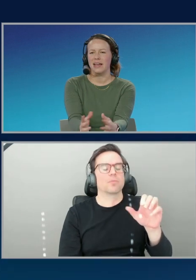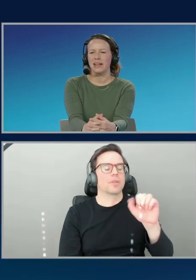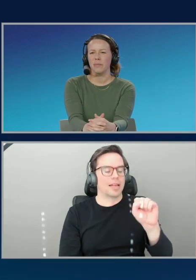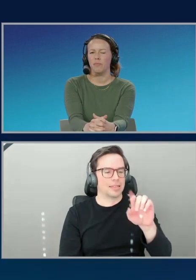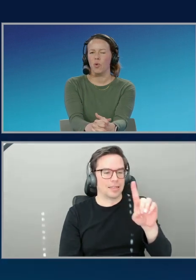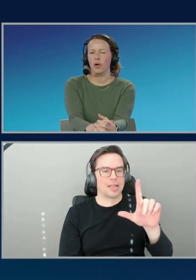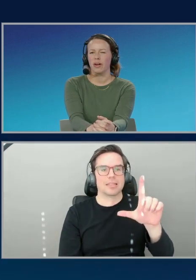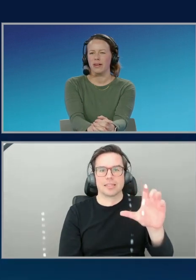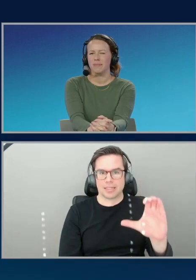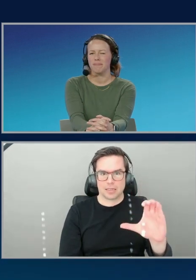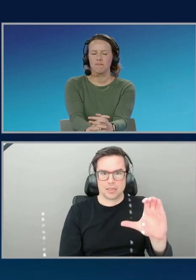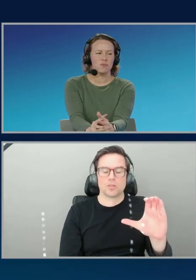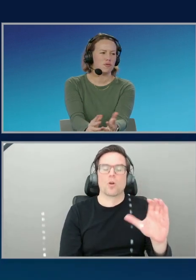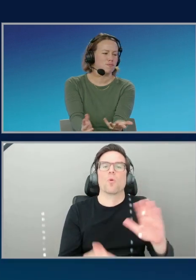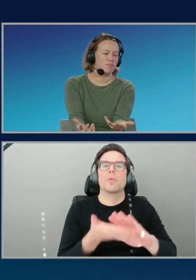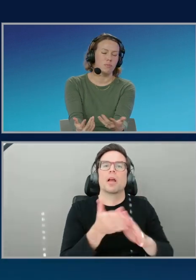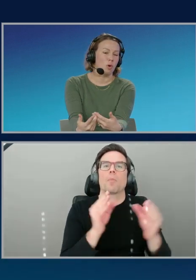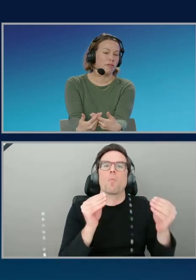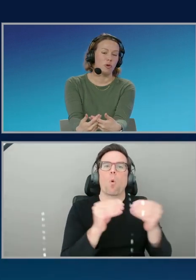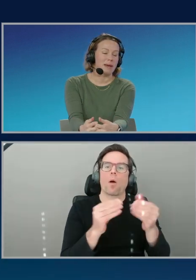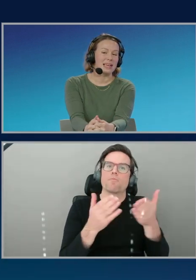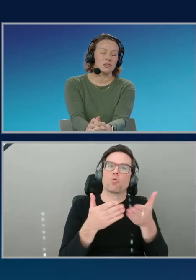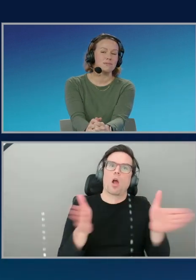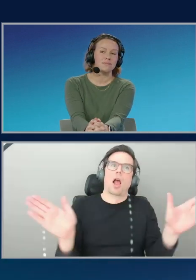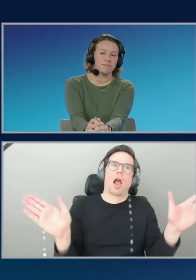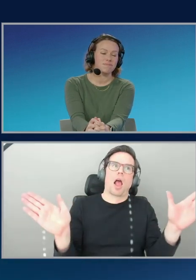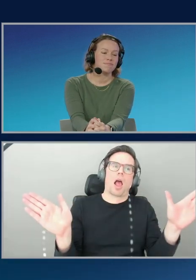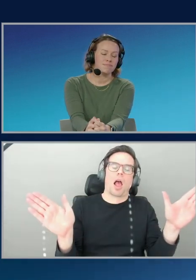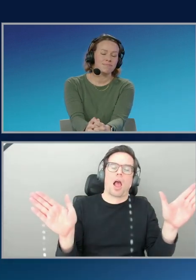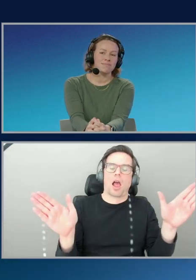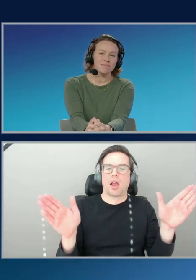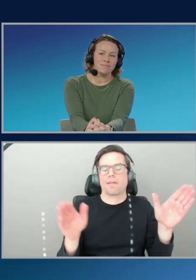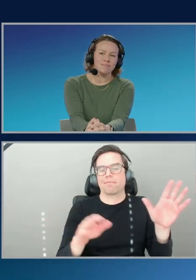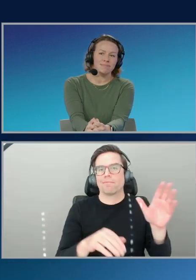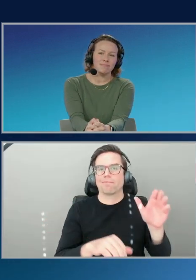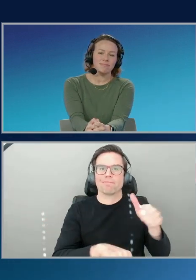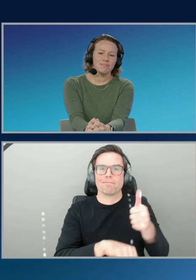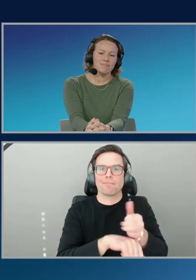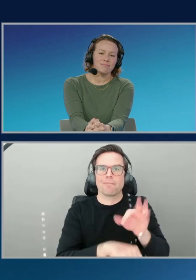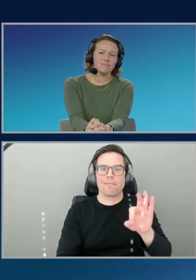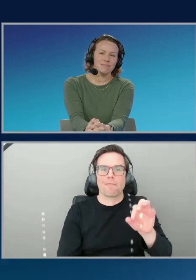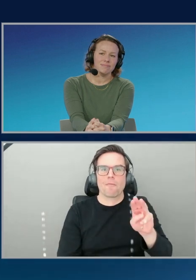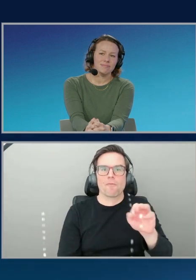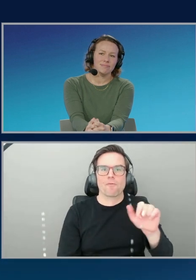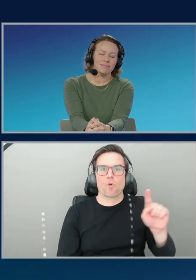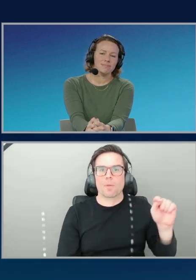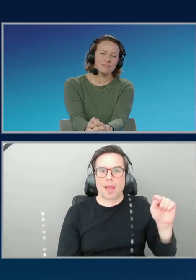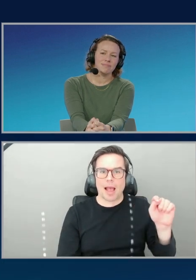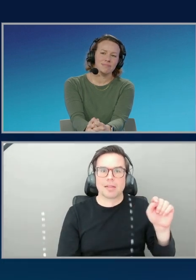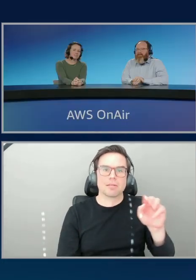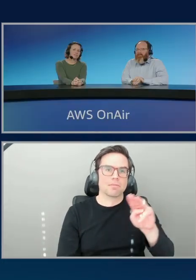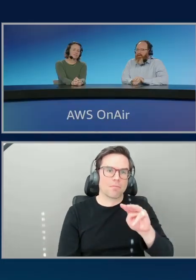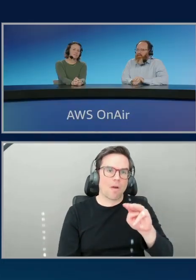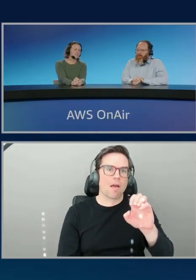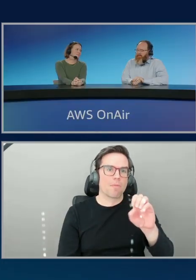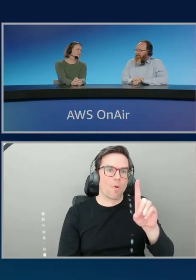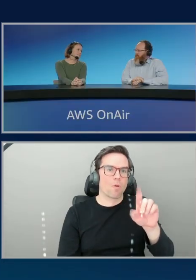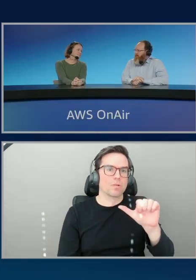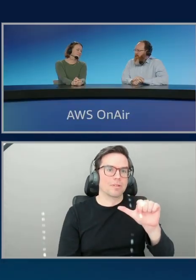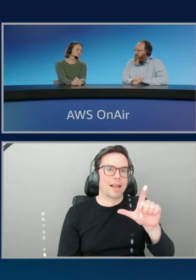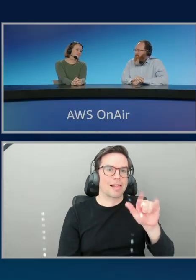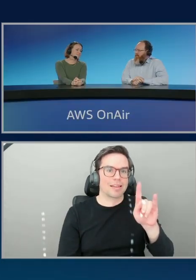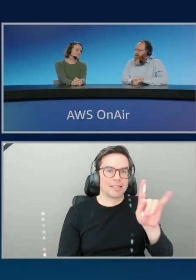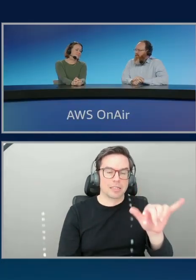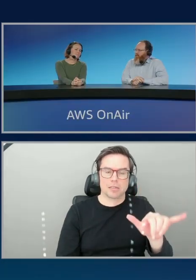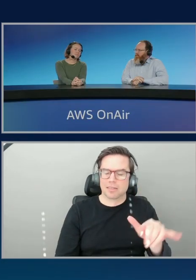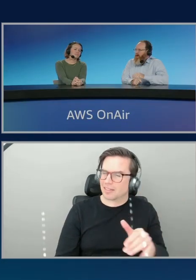modalities and more formats. Yeah, that's interesting because that sounds like a different way of